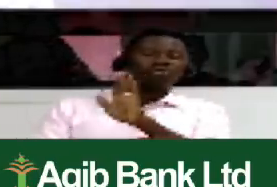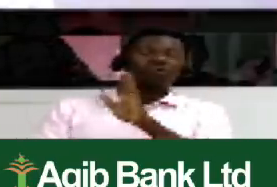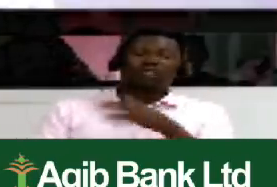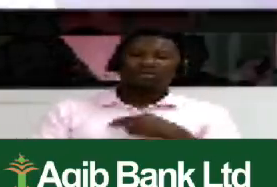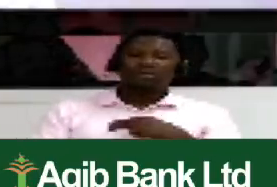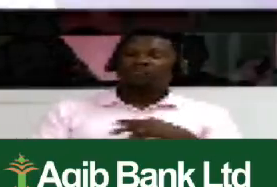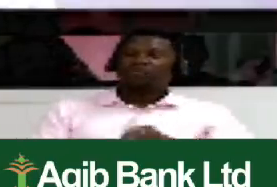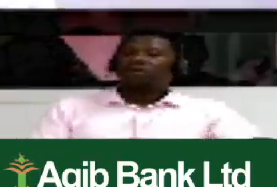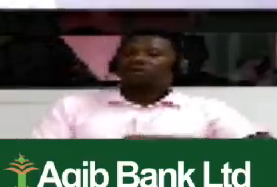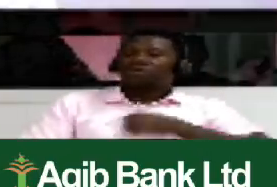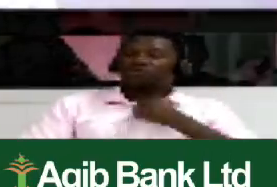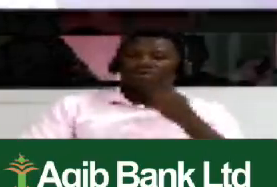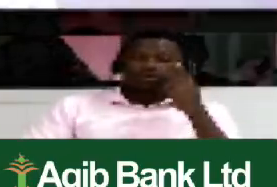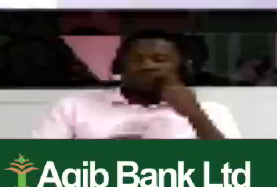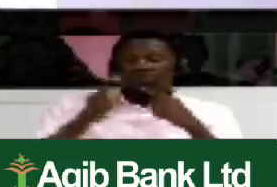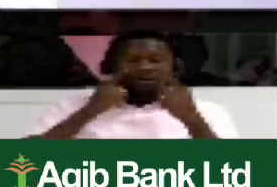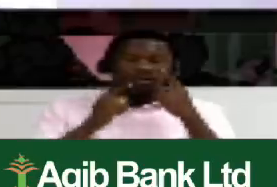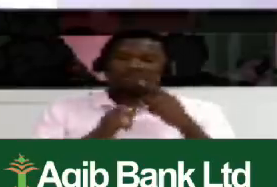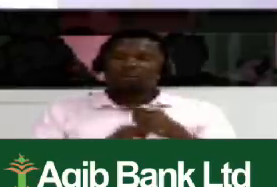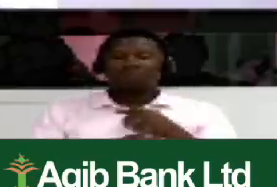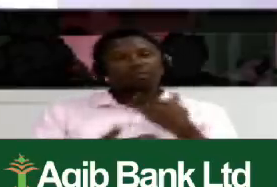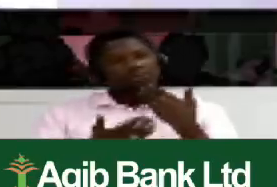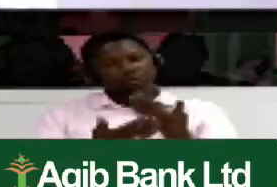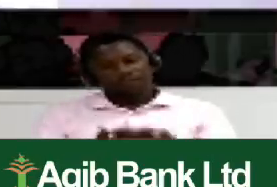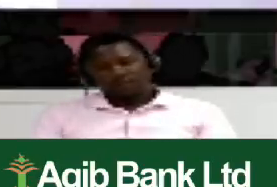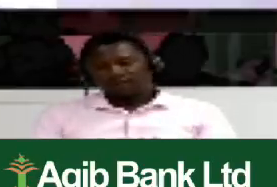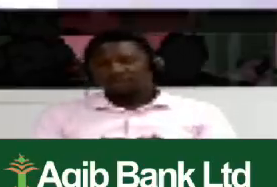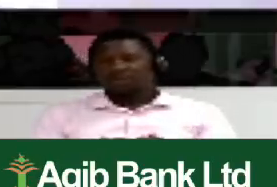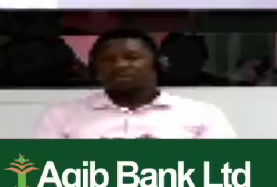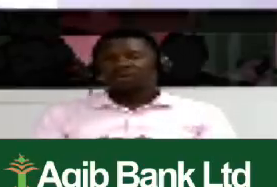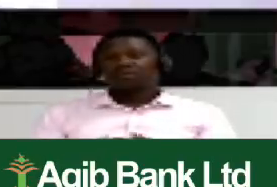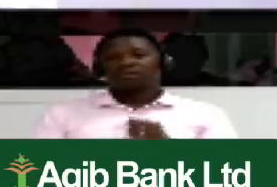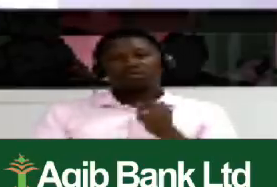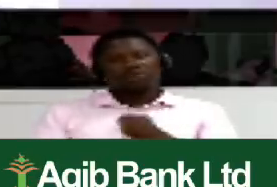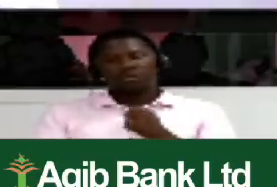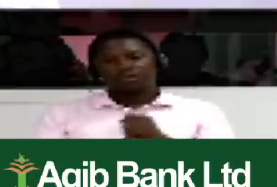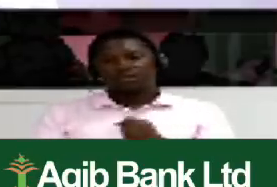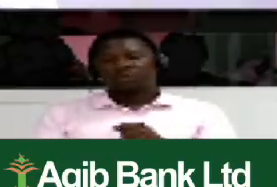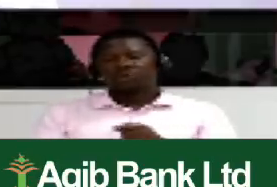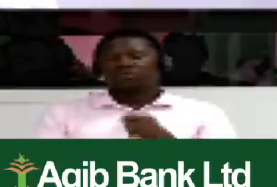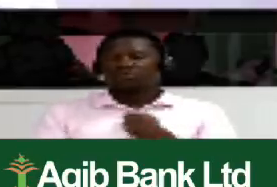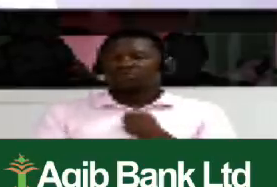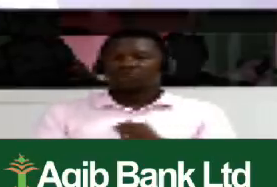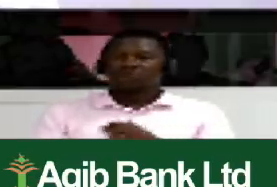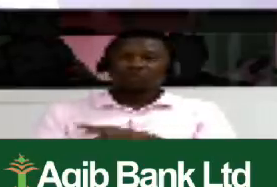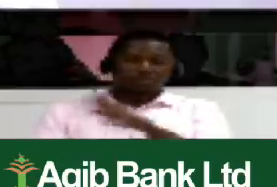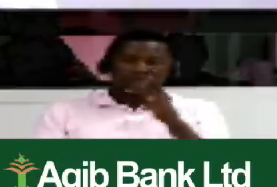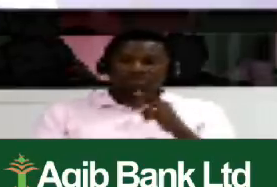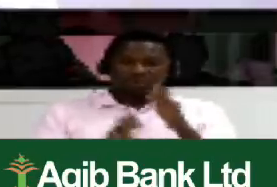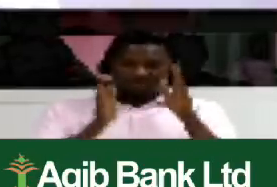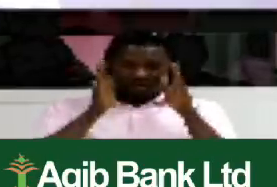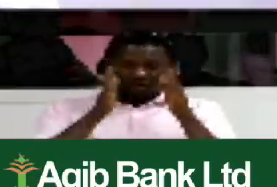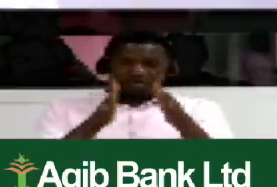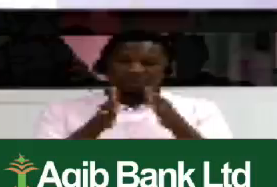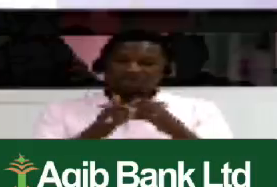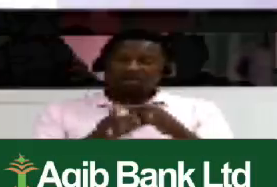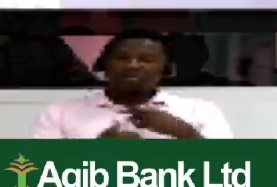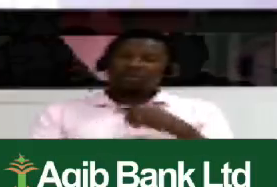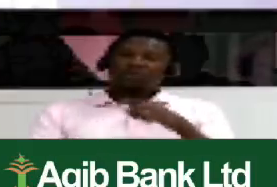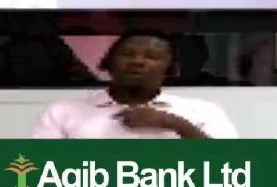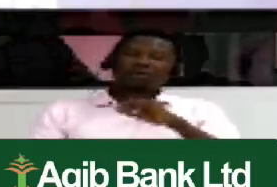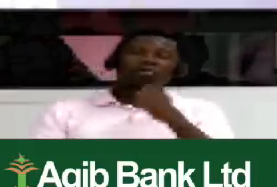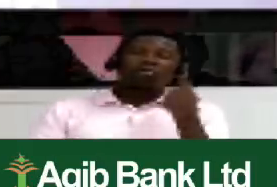emotional outburst, but we obviously are pleading to make sure that that is to make sure that we observe our